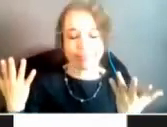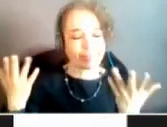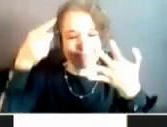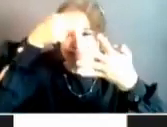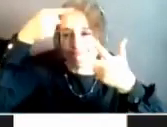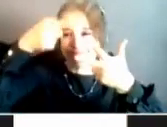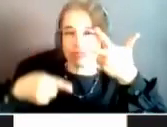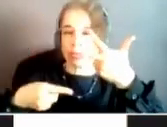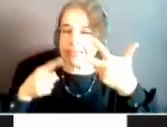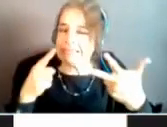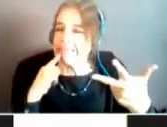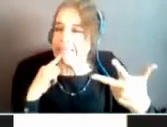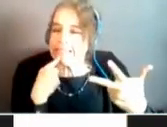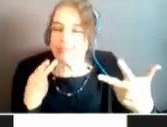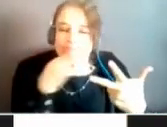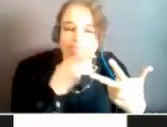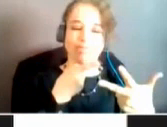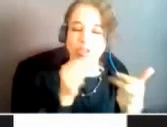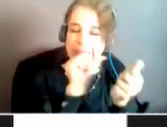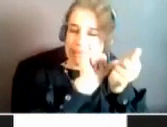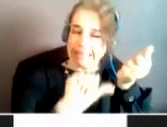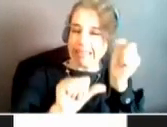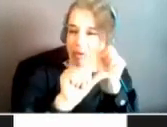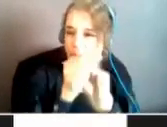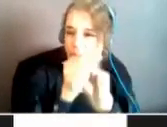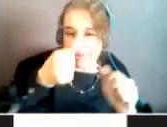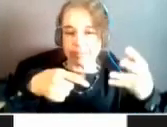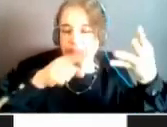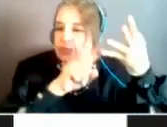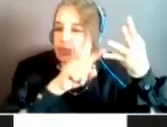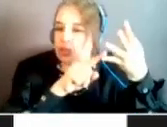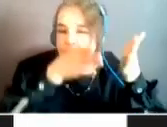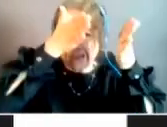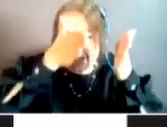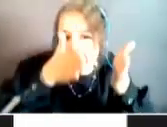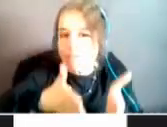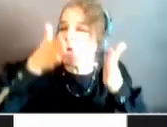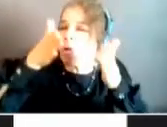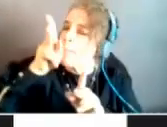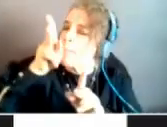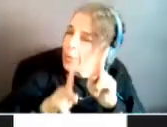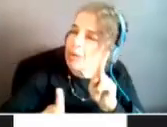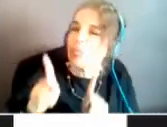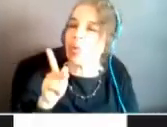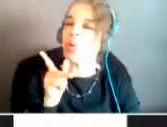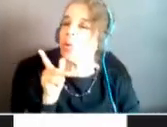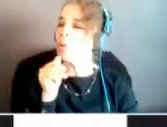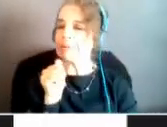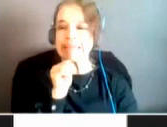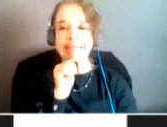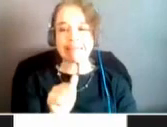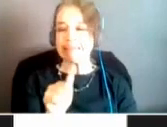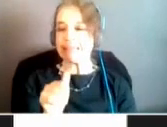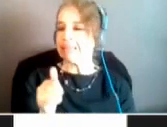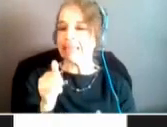these chronic suicide, you know, individuals, people who are not eating,